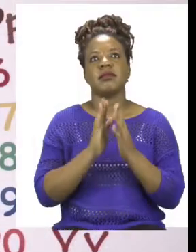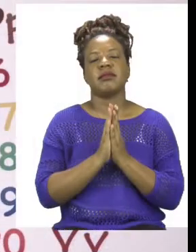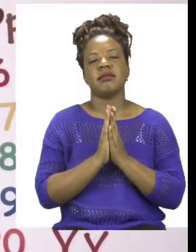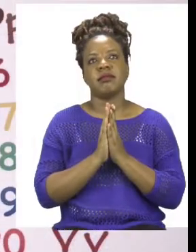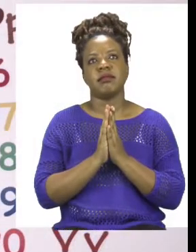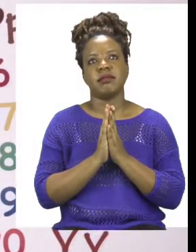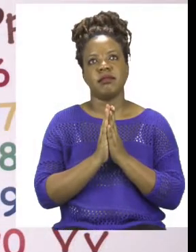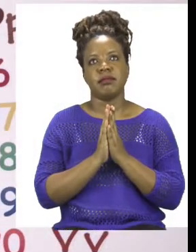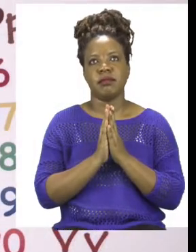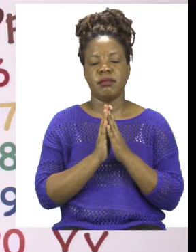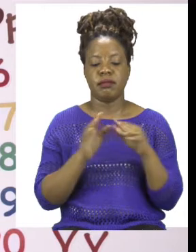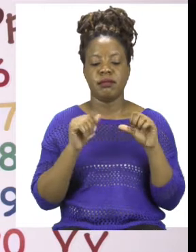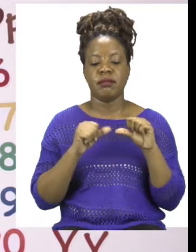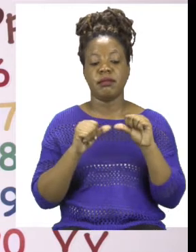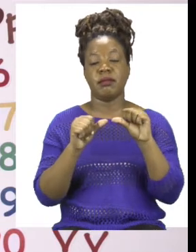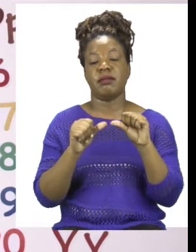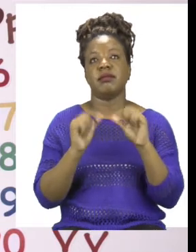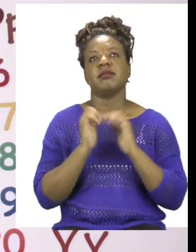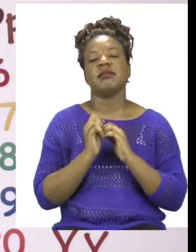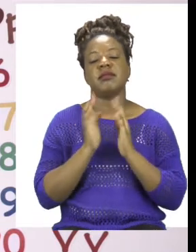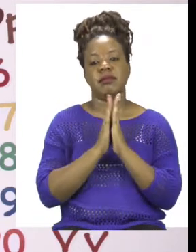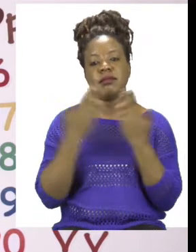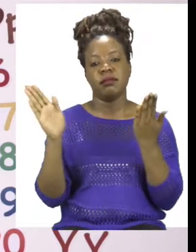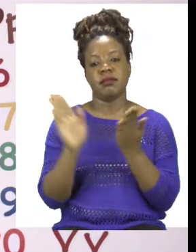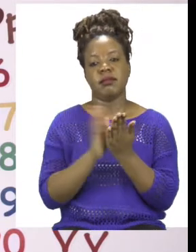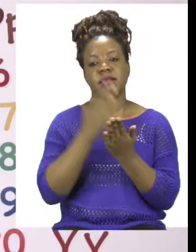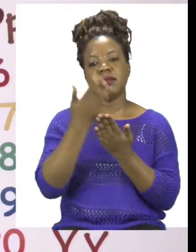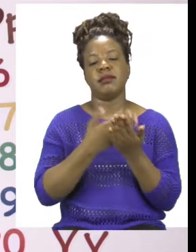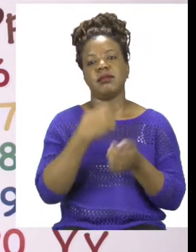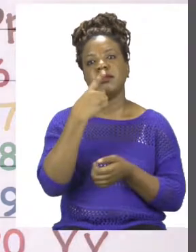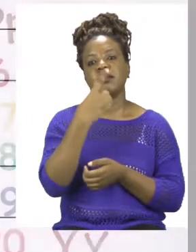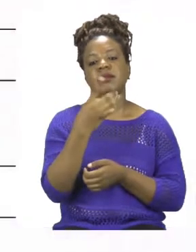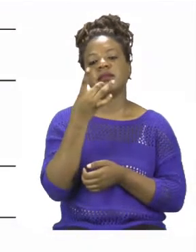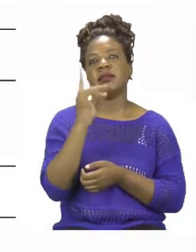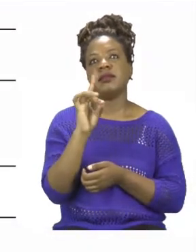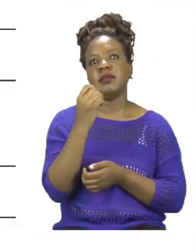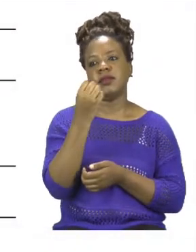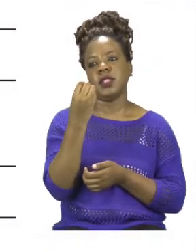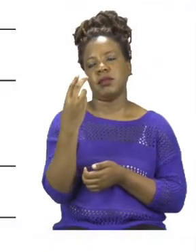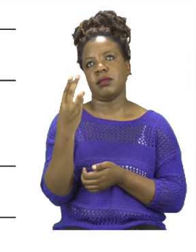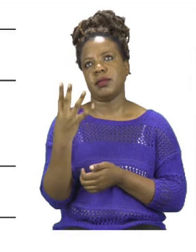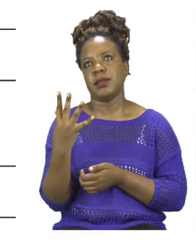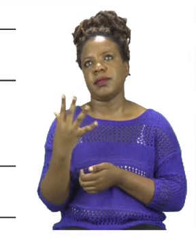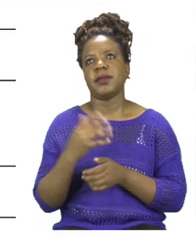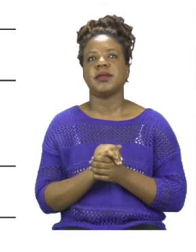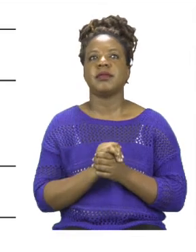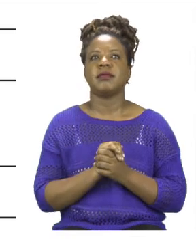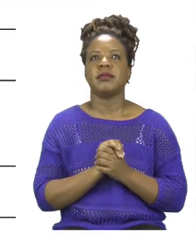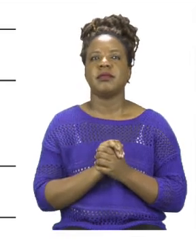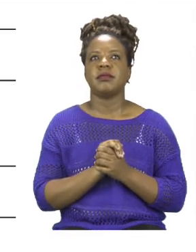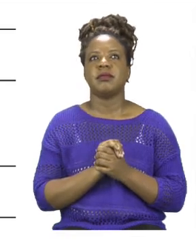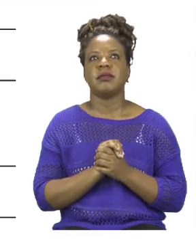Now, boys and girls, we're going to do a little bit of mathematics on page 18. On page 18, we are going to